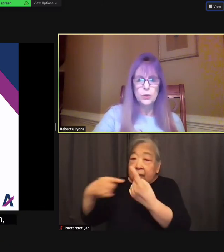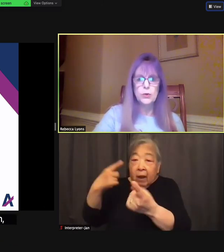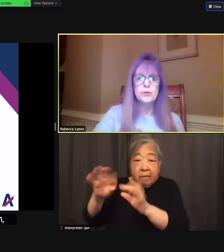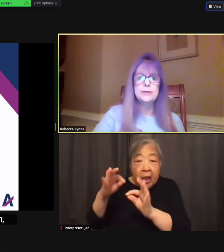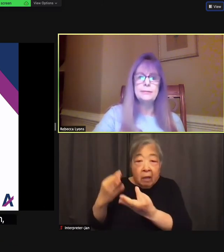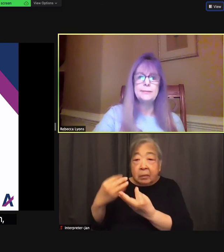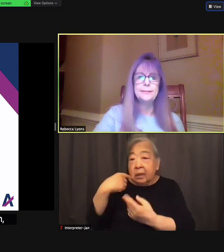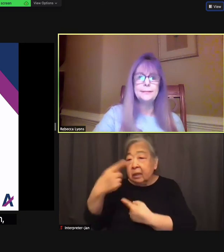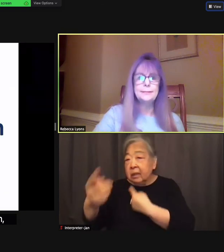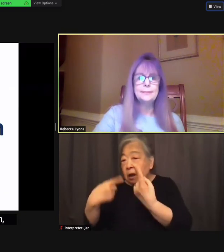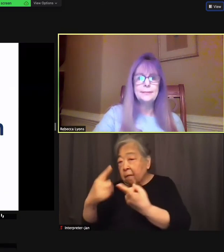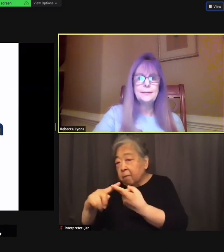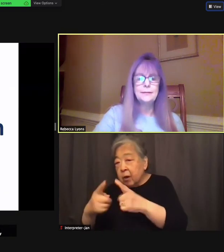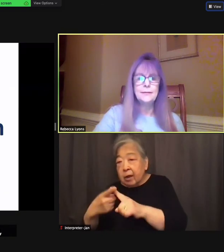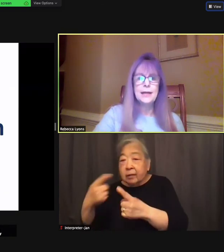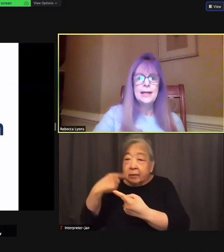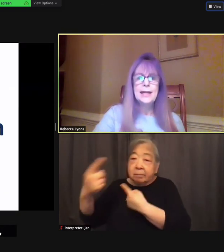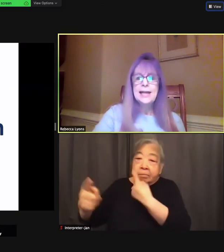community groups.